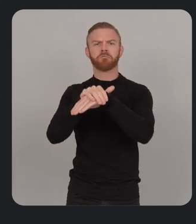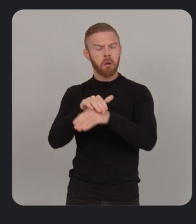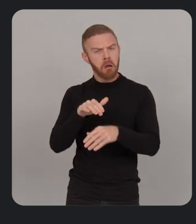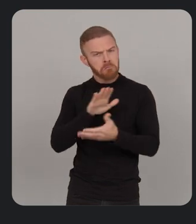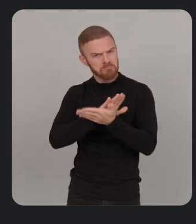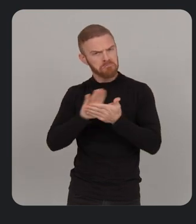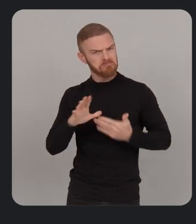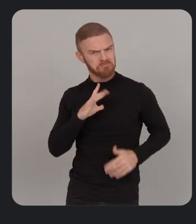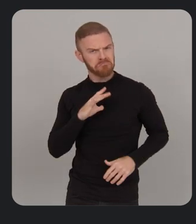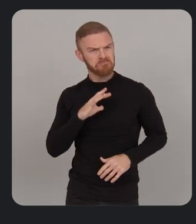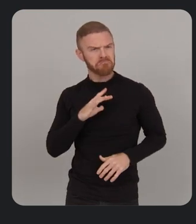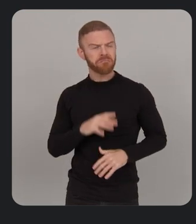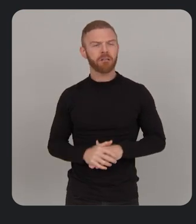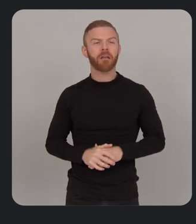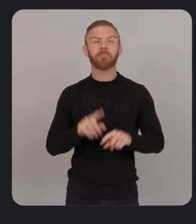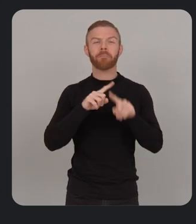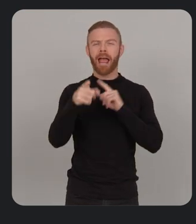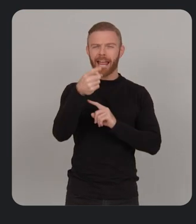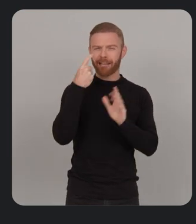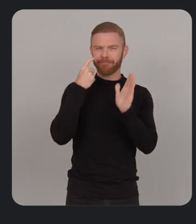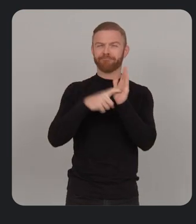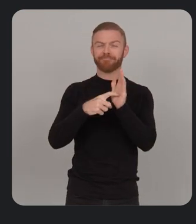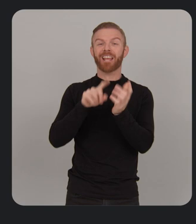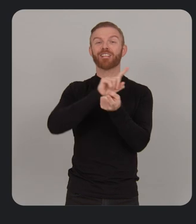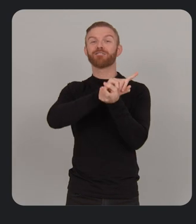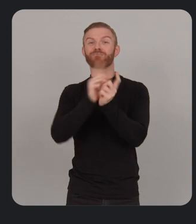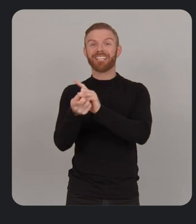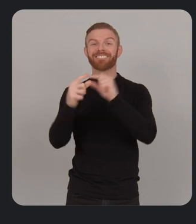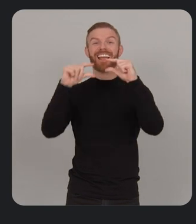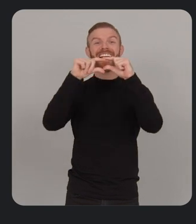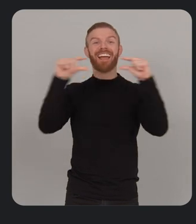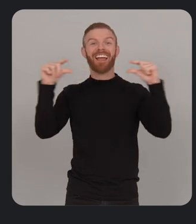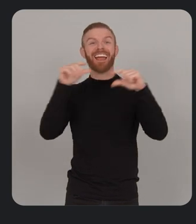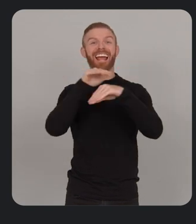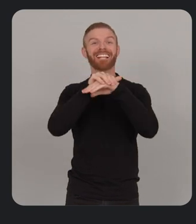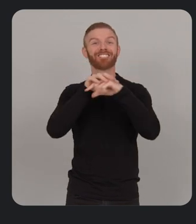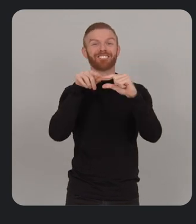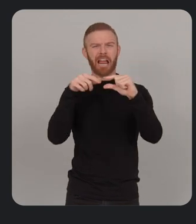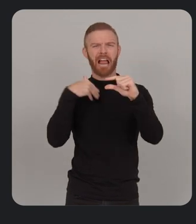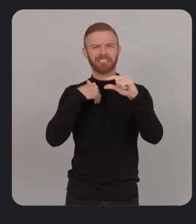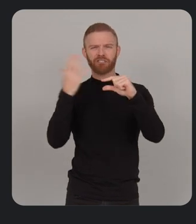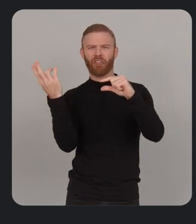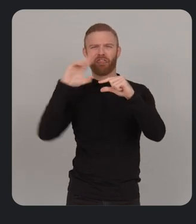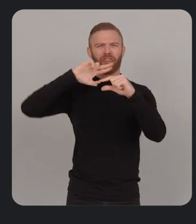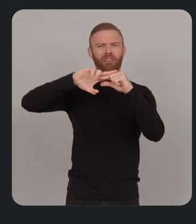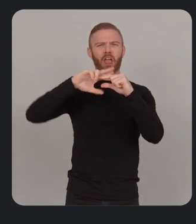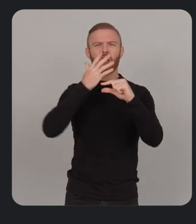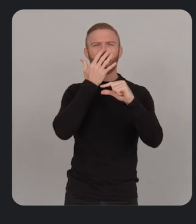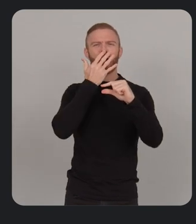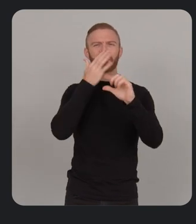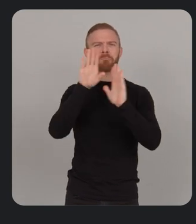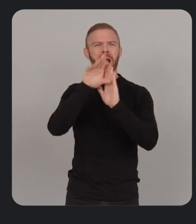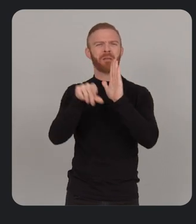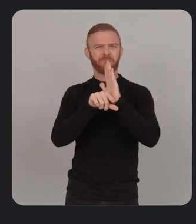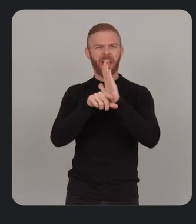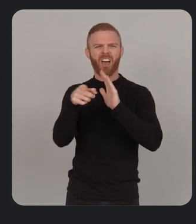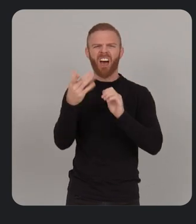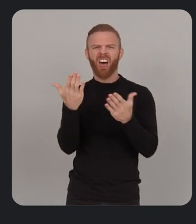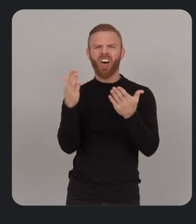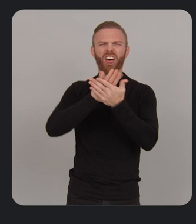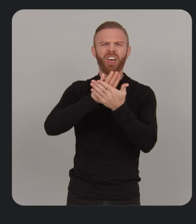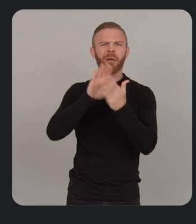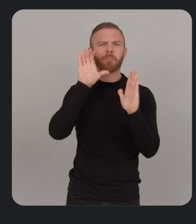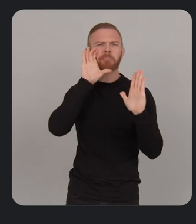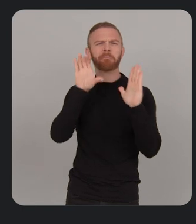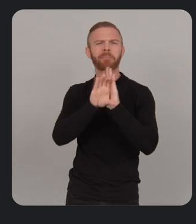which is cool, but you will notice that we overlay the translations using color blocks, which can cover up some